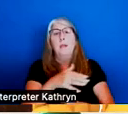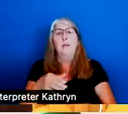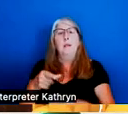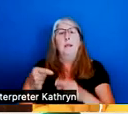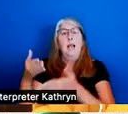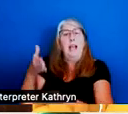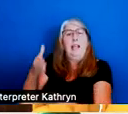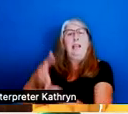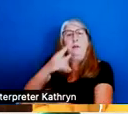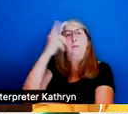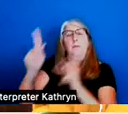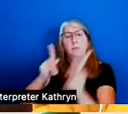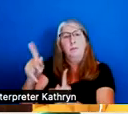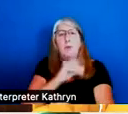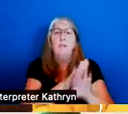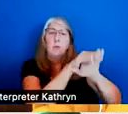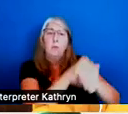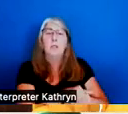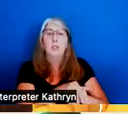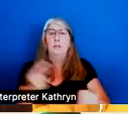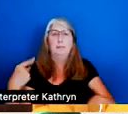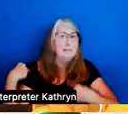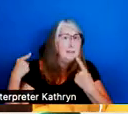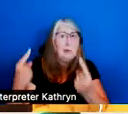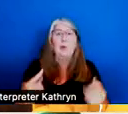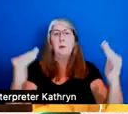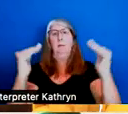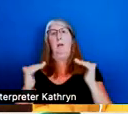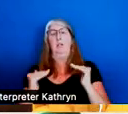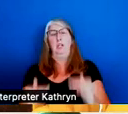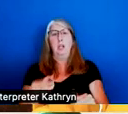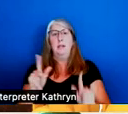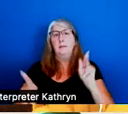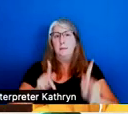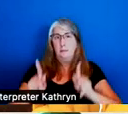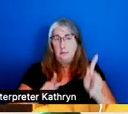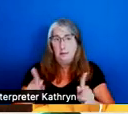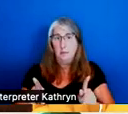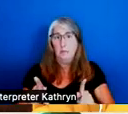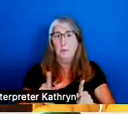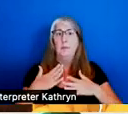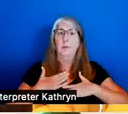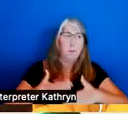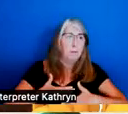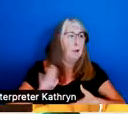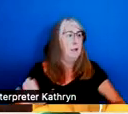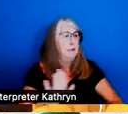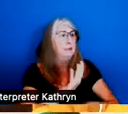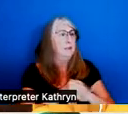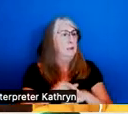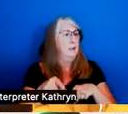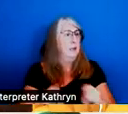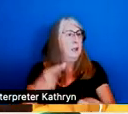anti-Blackness, and the oppression of historically marginalized voices and bodies, as